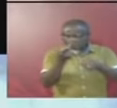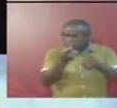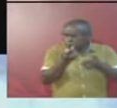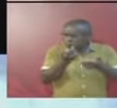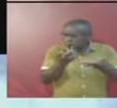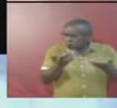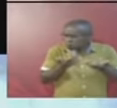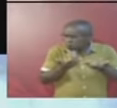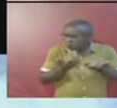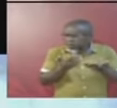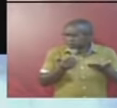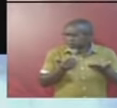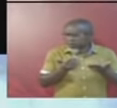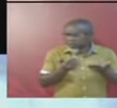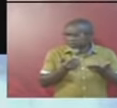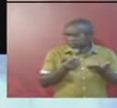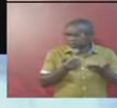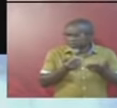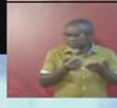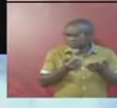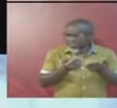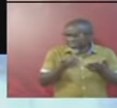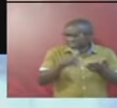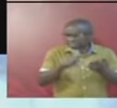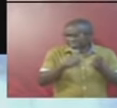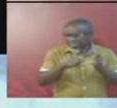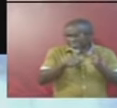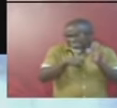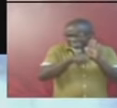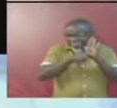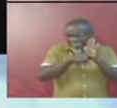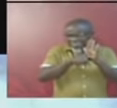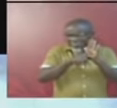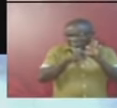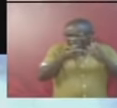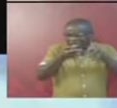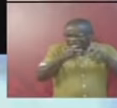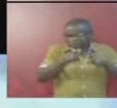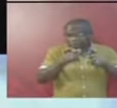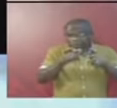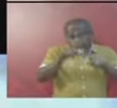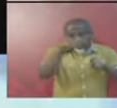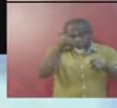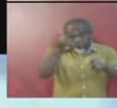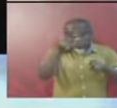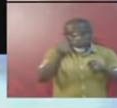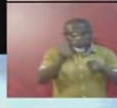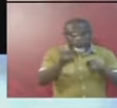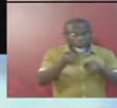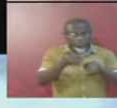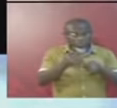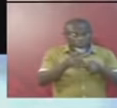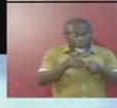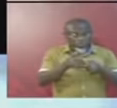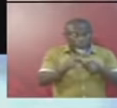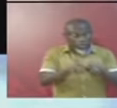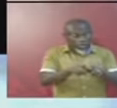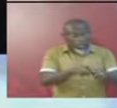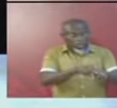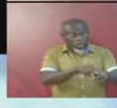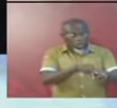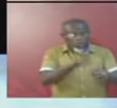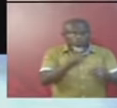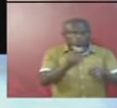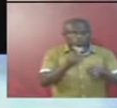you about the negative impact on mental health as it pertains to the prolonged use of